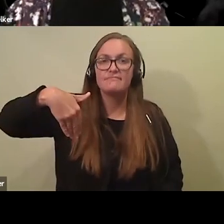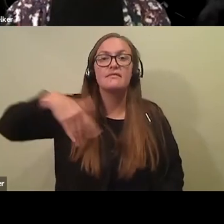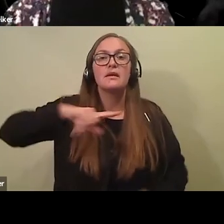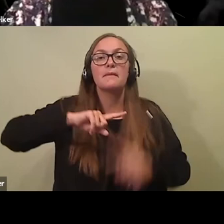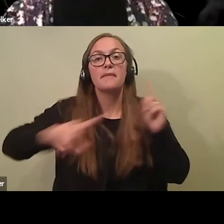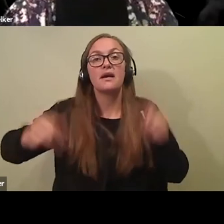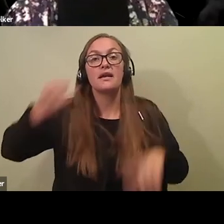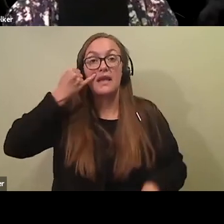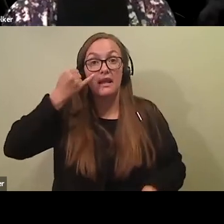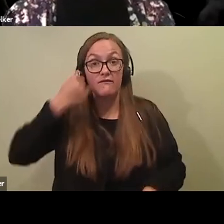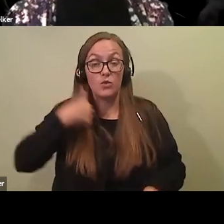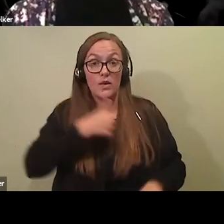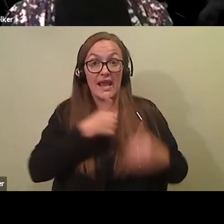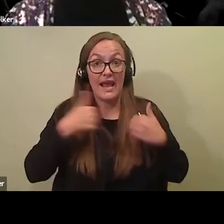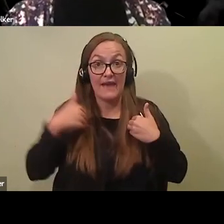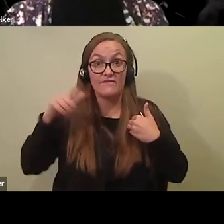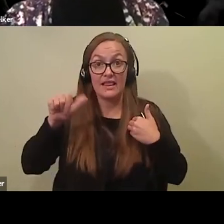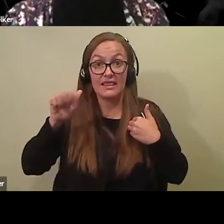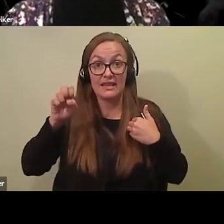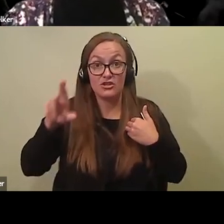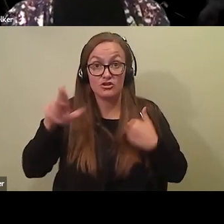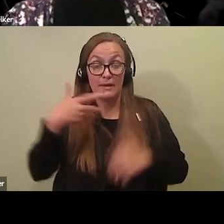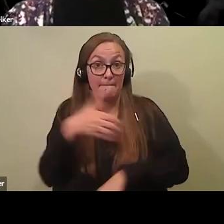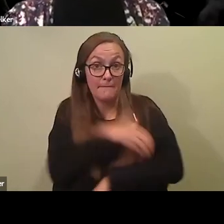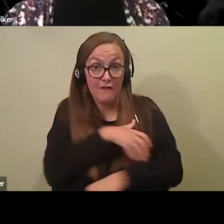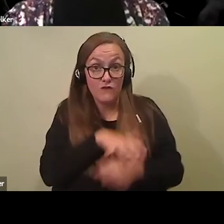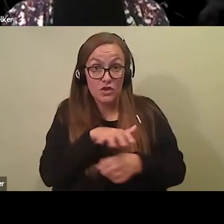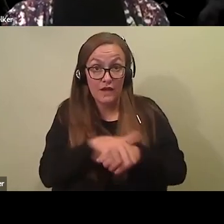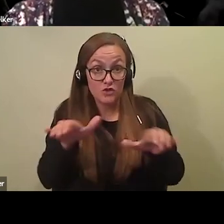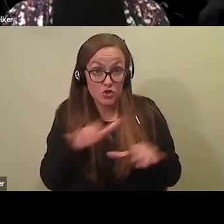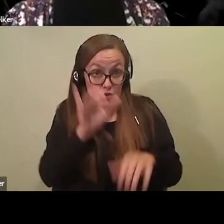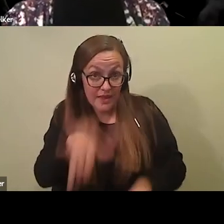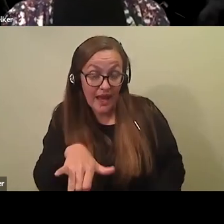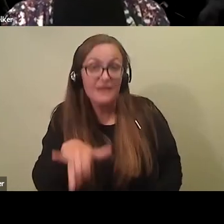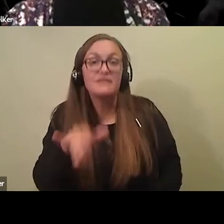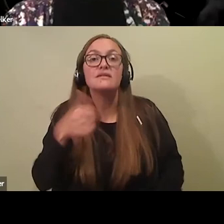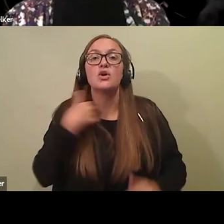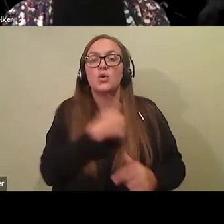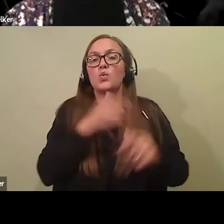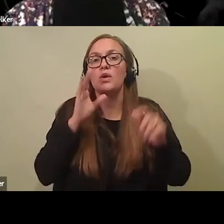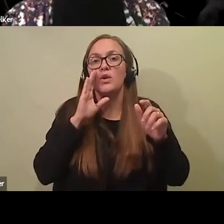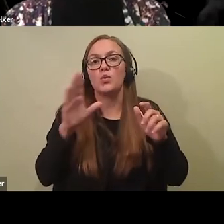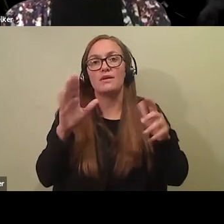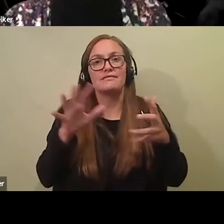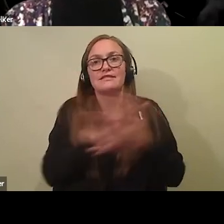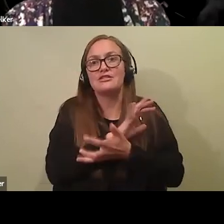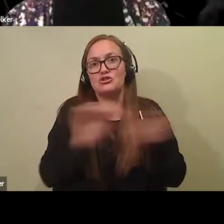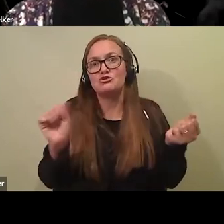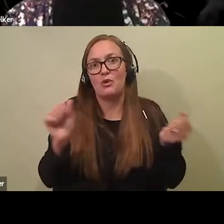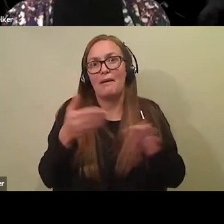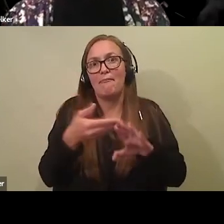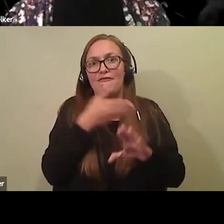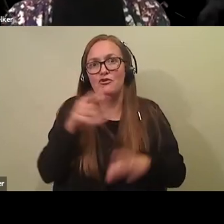have lasers powerful enough to do that, probably we will reach the destroying part before tractoring